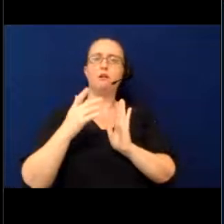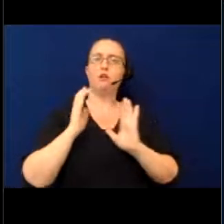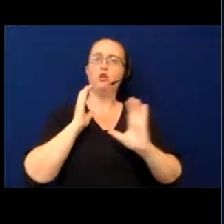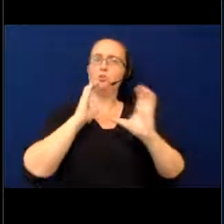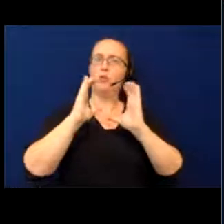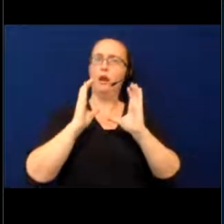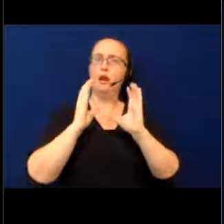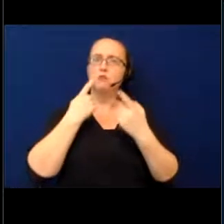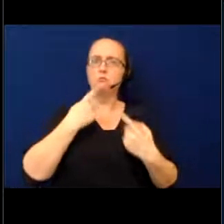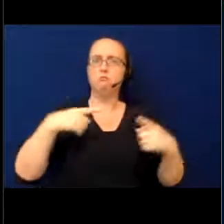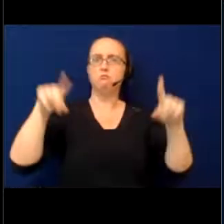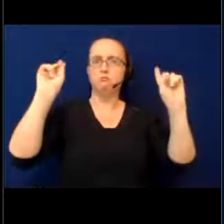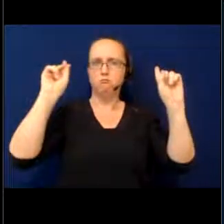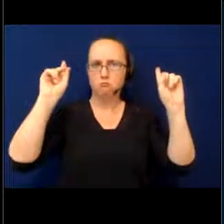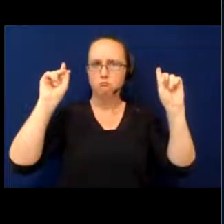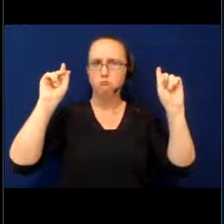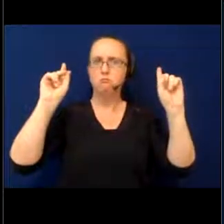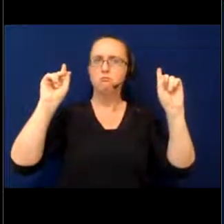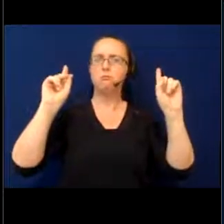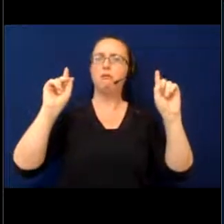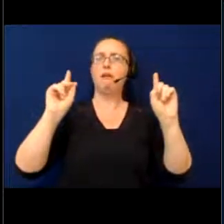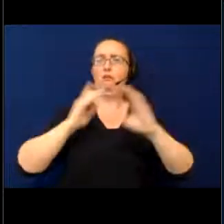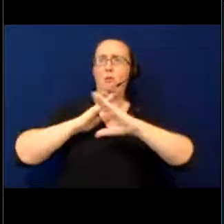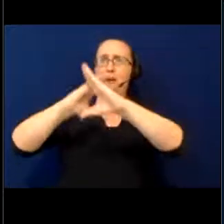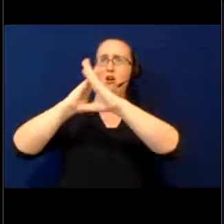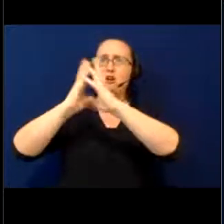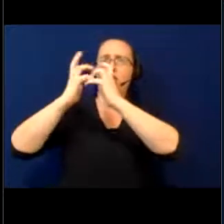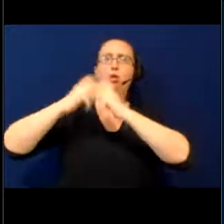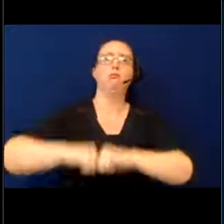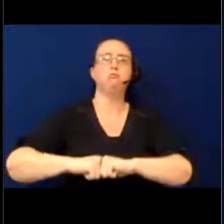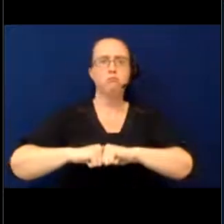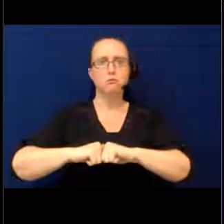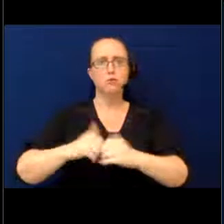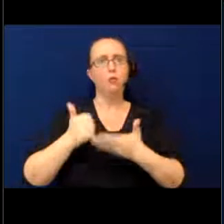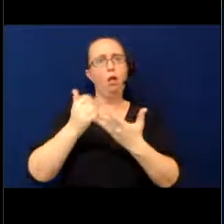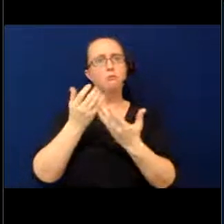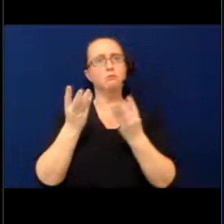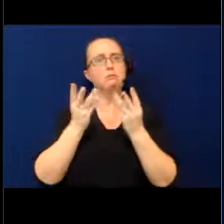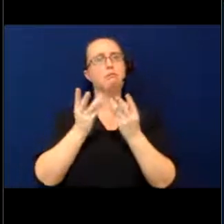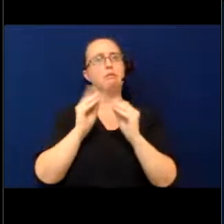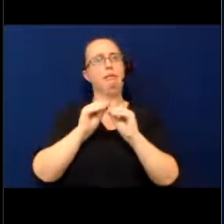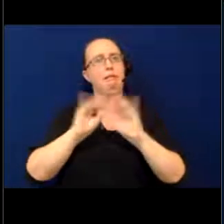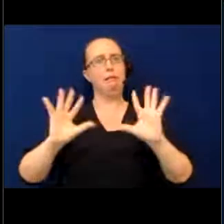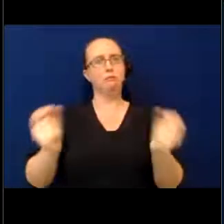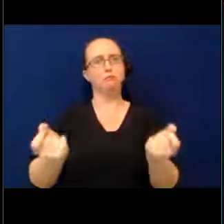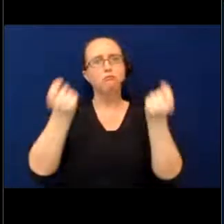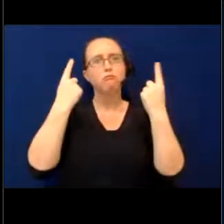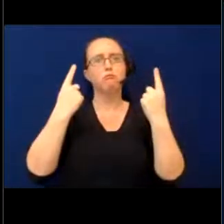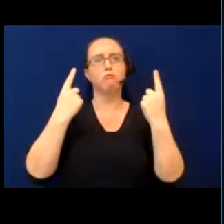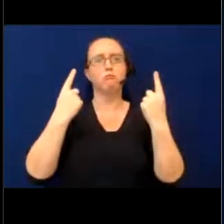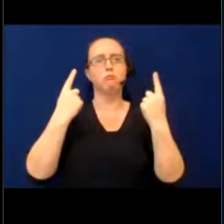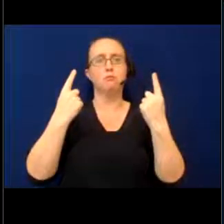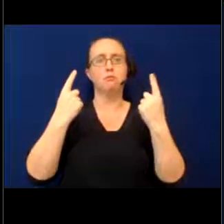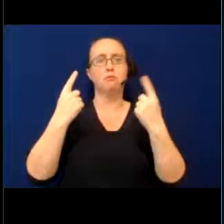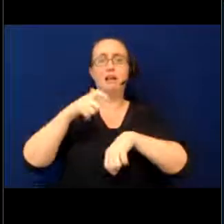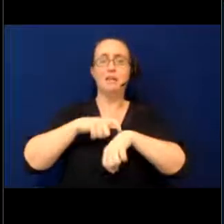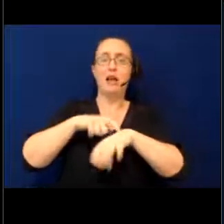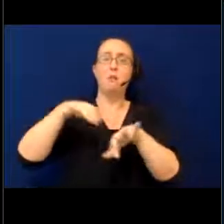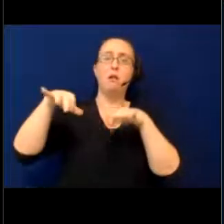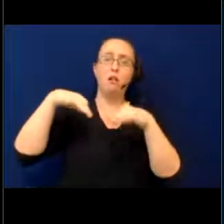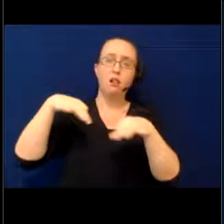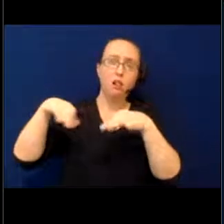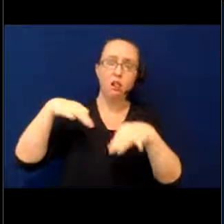and it helps eliminate barriers to understanding. And it helps reduce time spent explaining, and